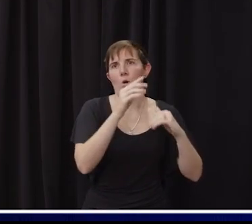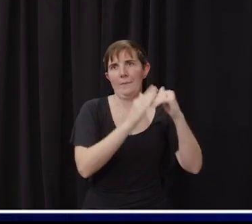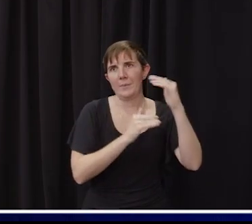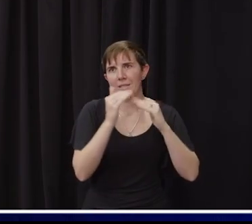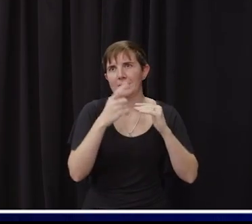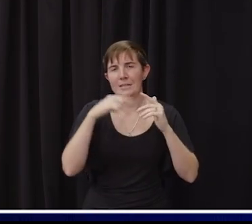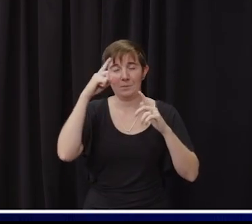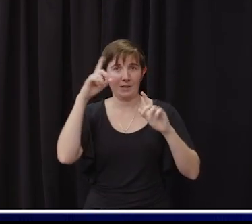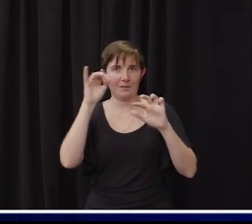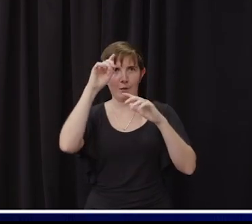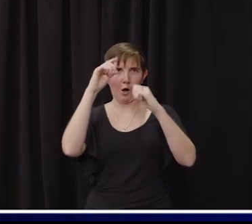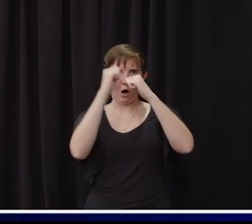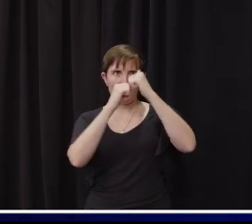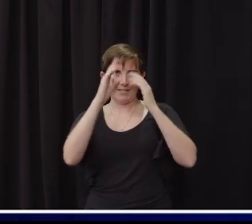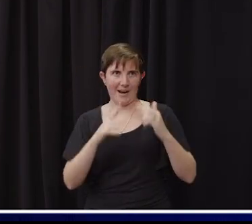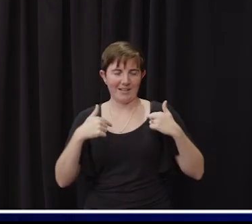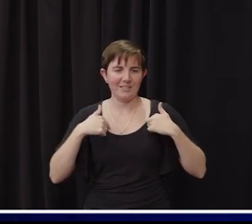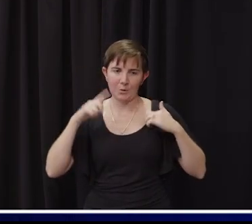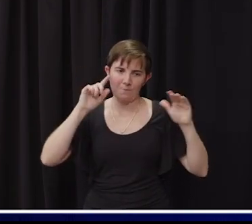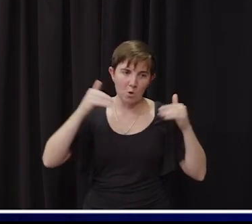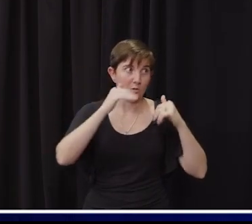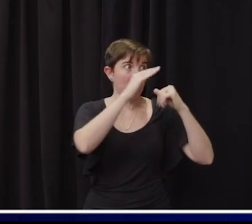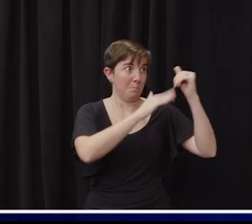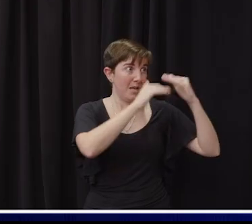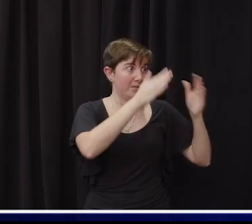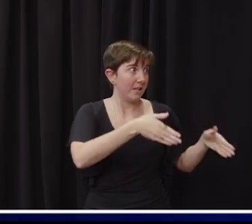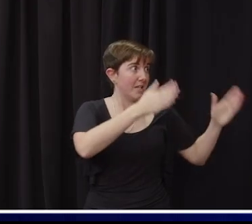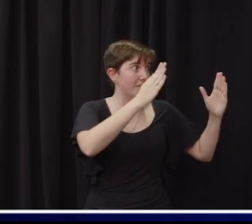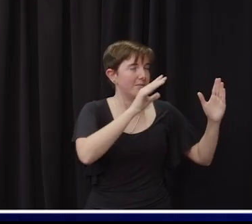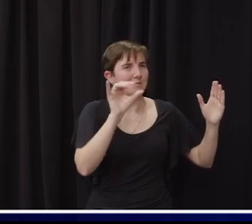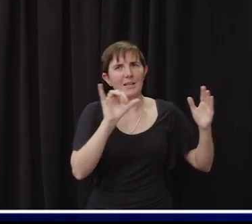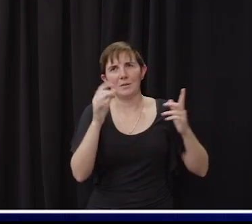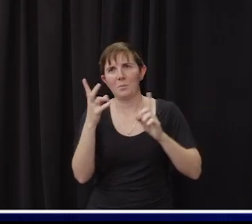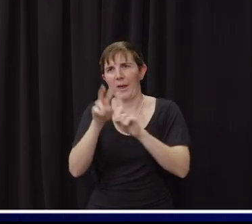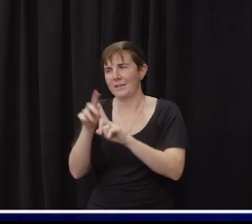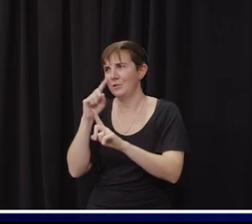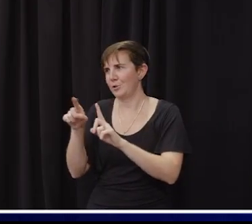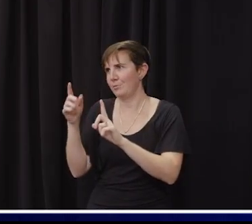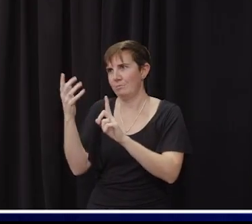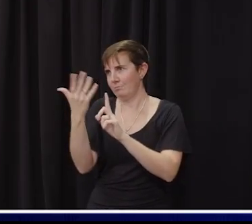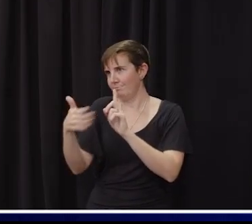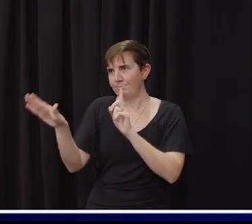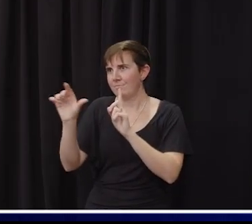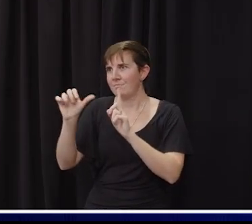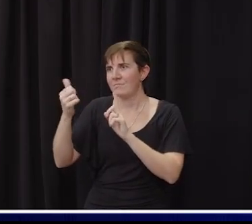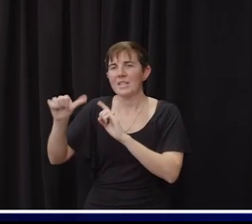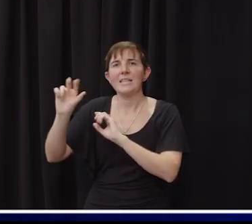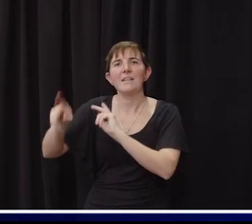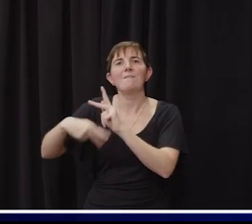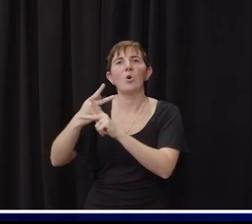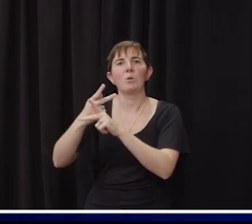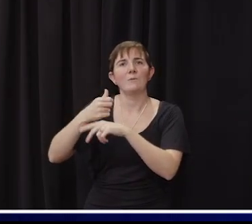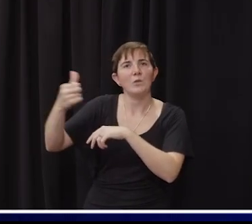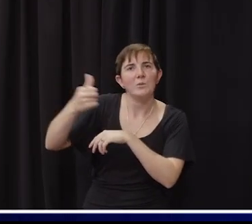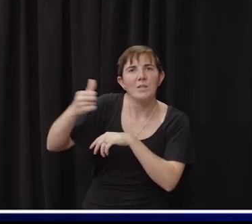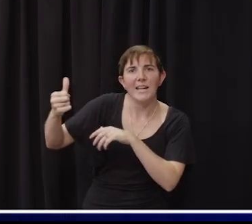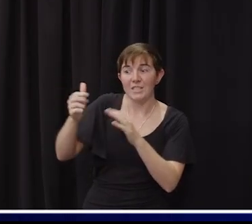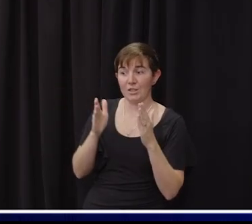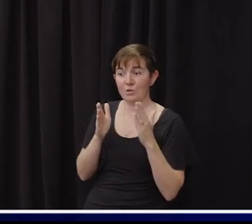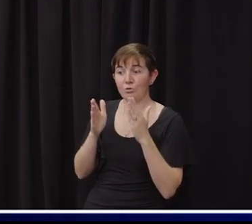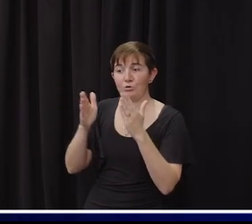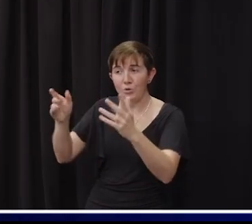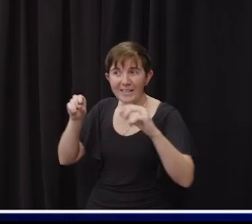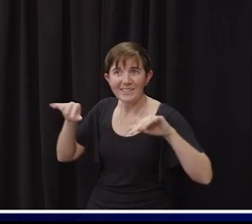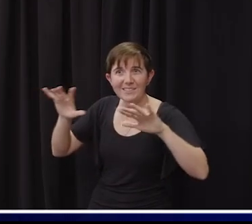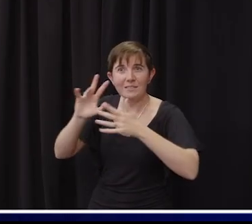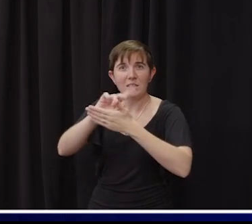as an architect, so I'm really focused on buildings, but can obviously apply that to other forms of transportation, streetscapes,